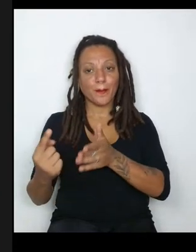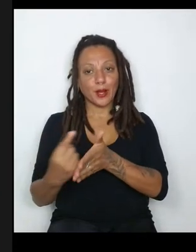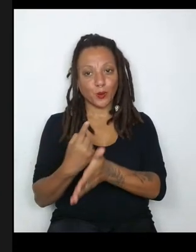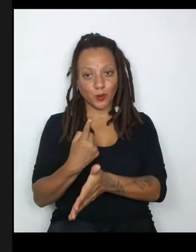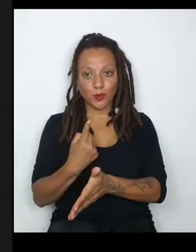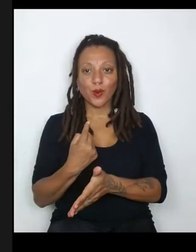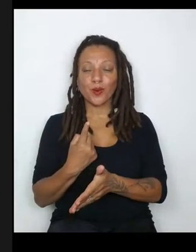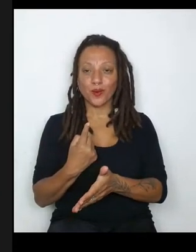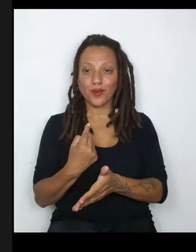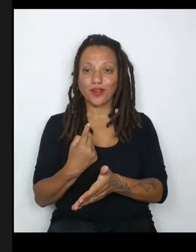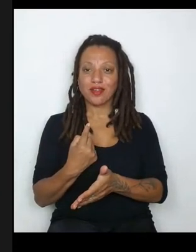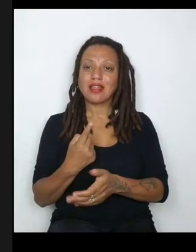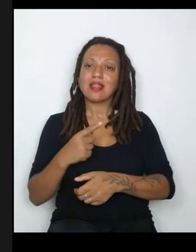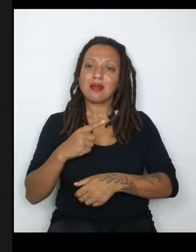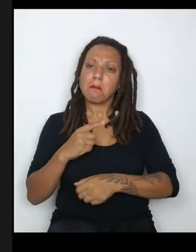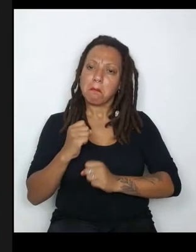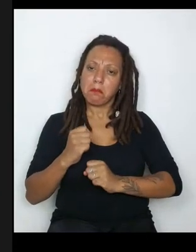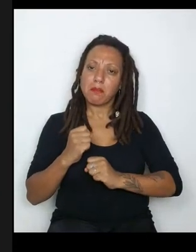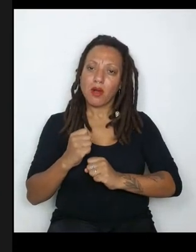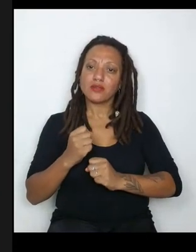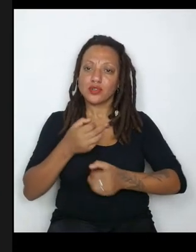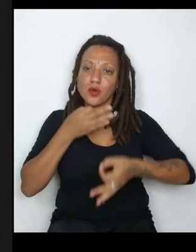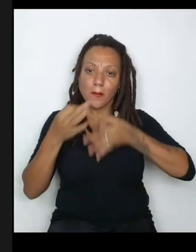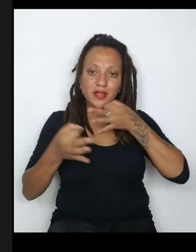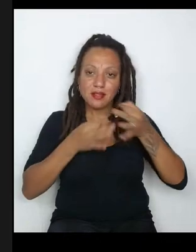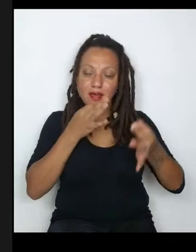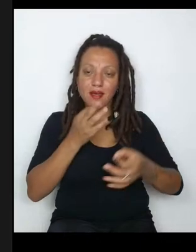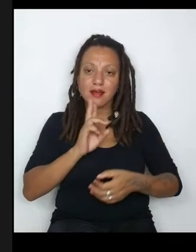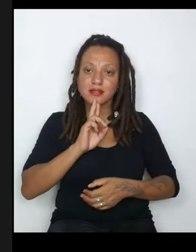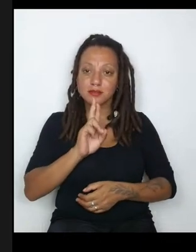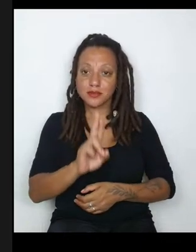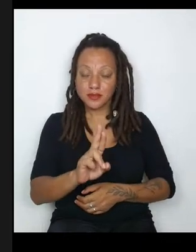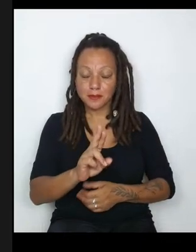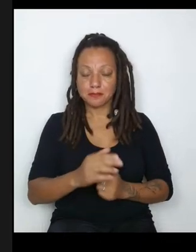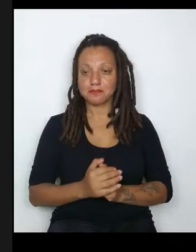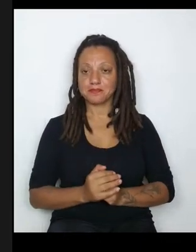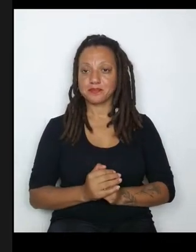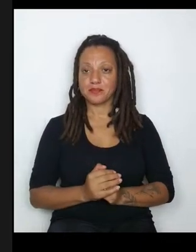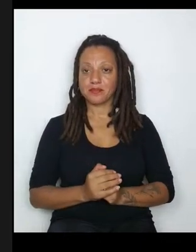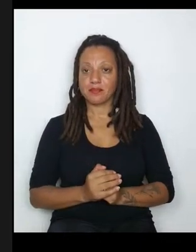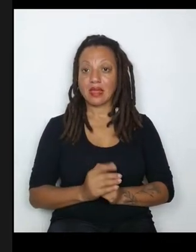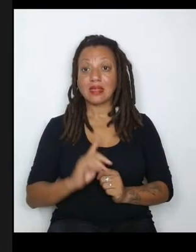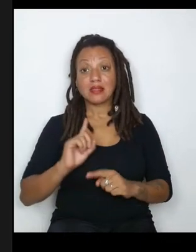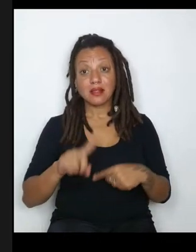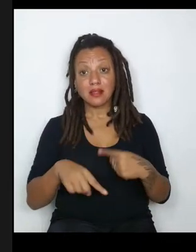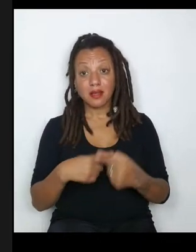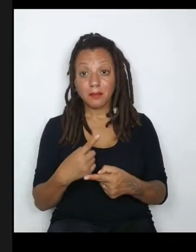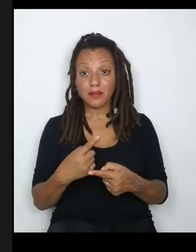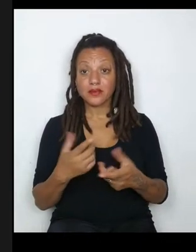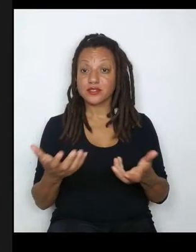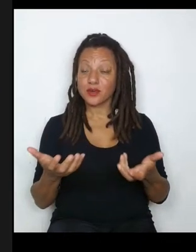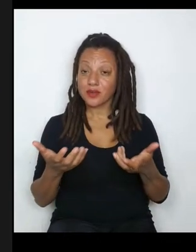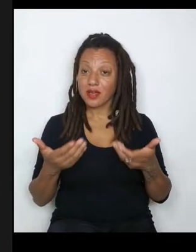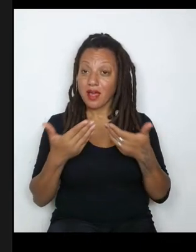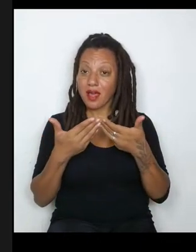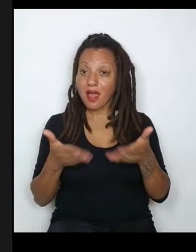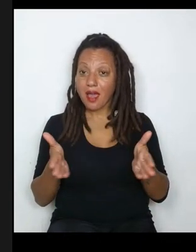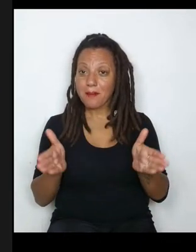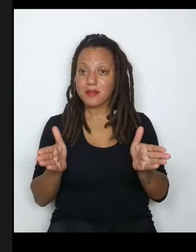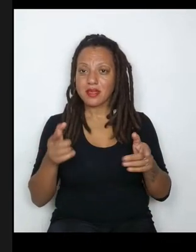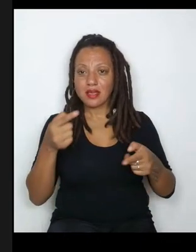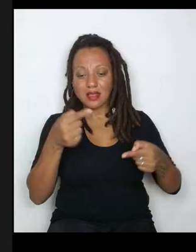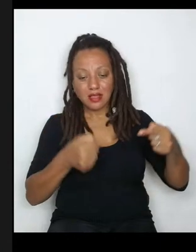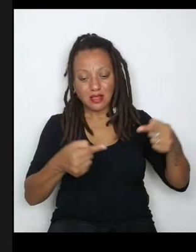by our audience and we have a few minutes to address them and then i would like to open the